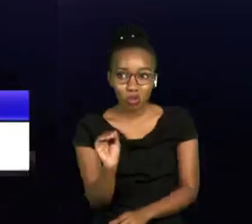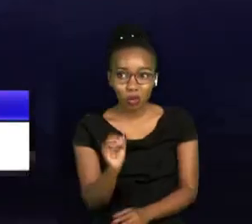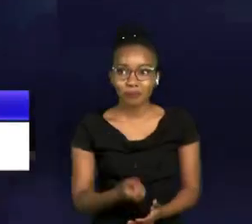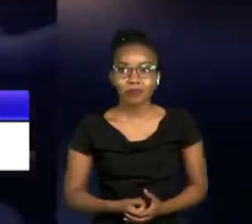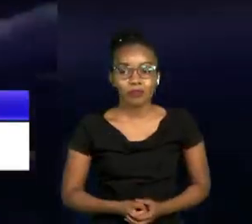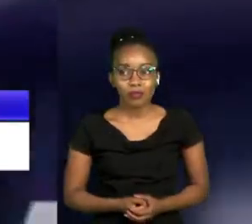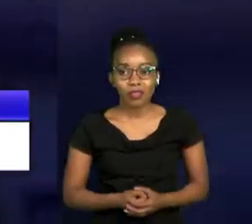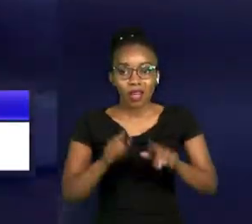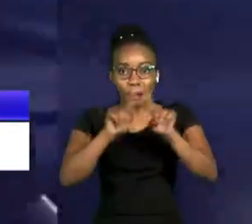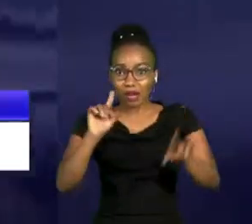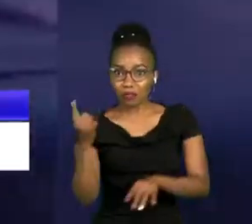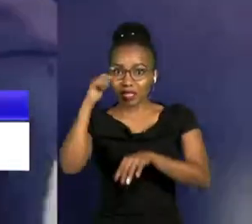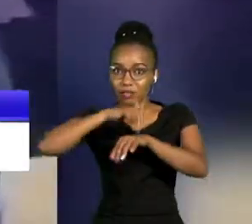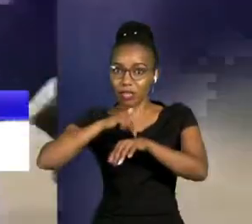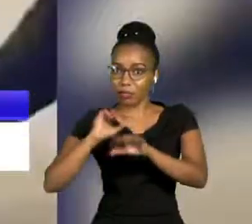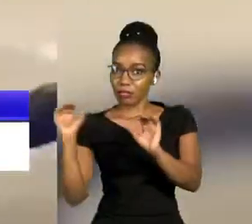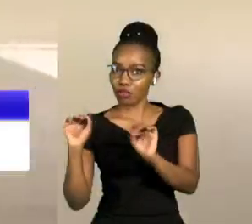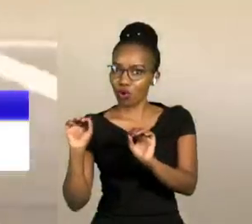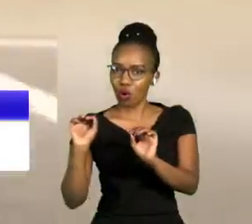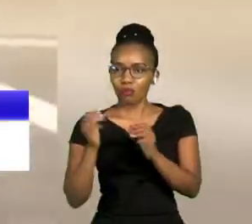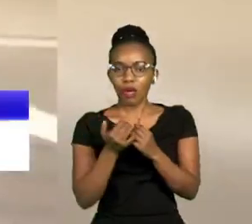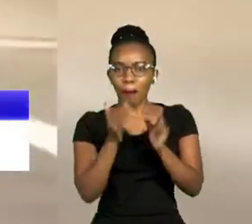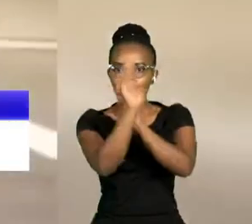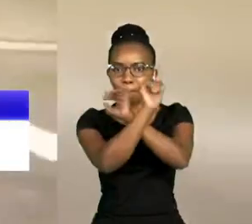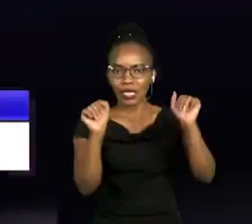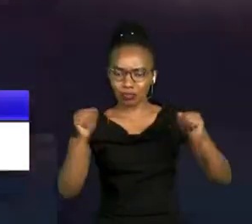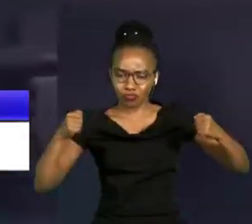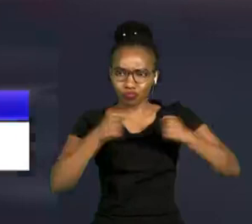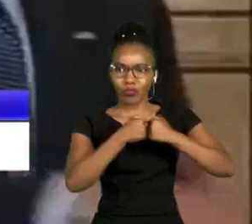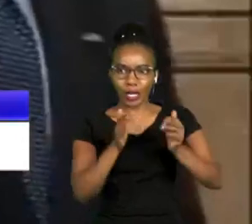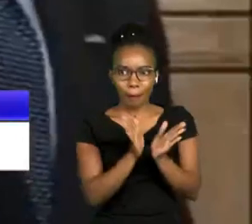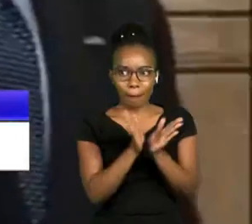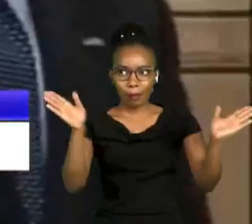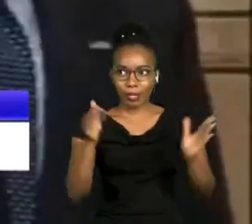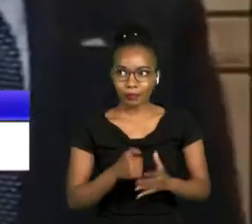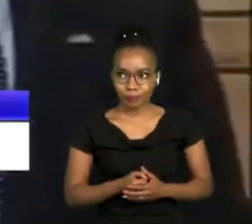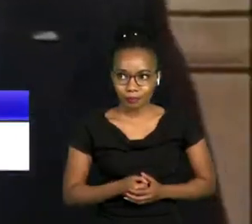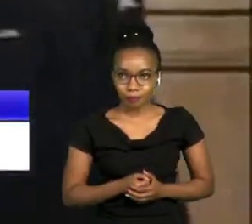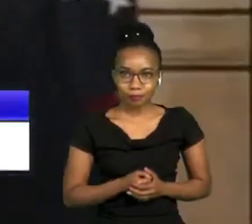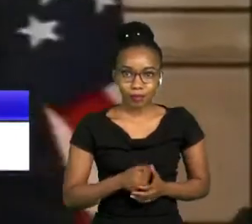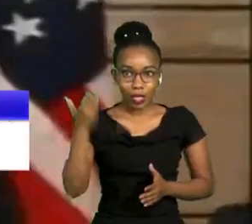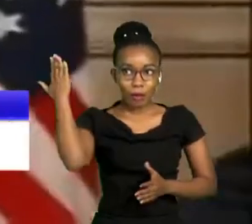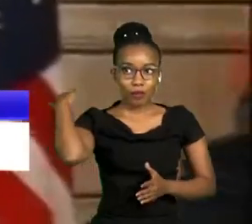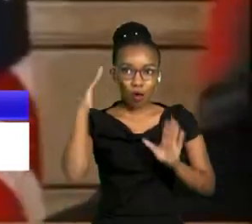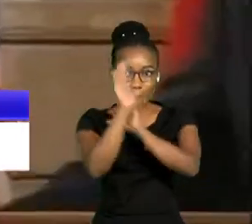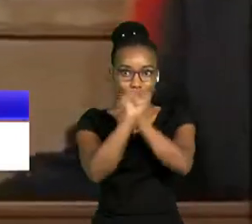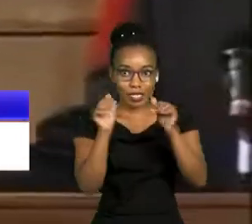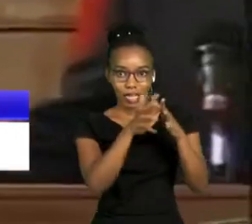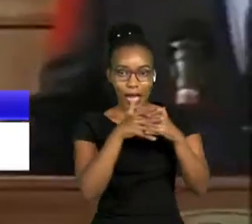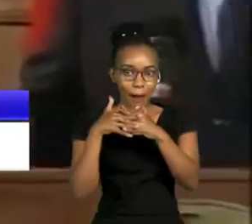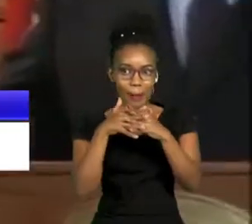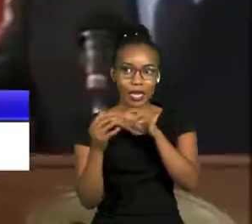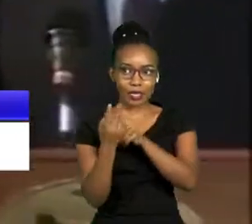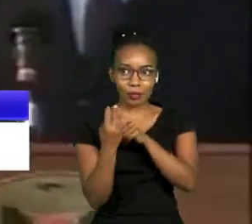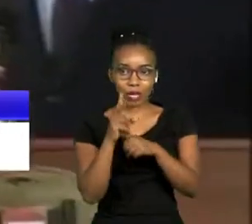However, this is not the first time a sitting president has been attacked in public. Former President George Bush, in